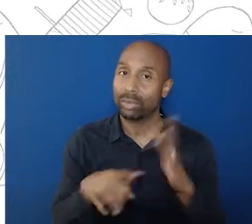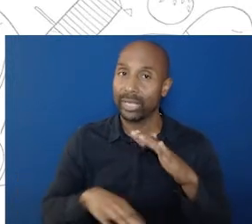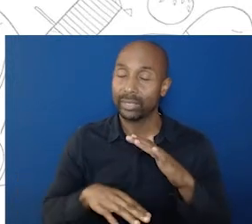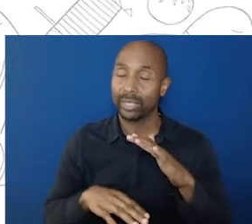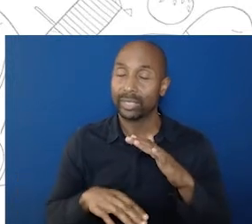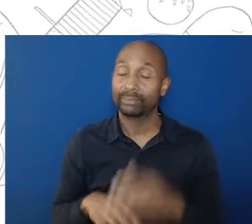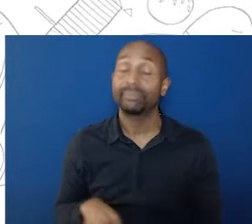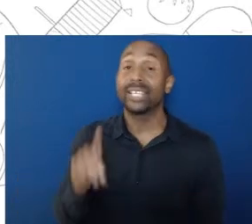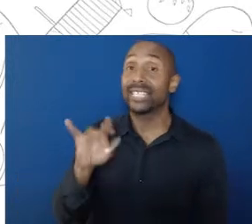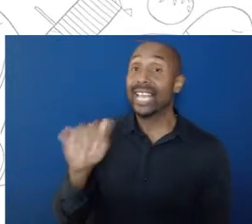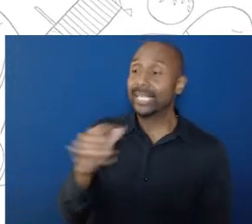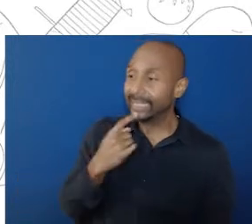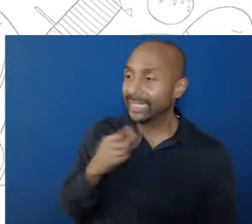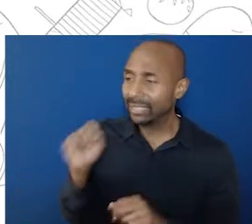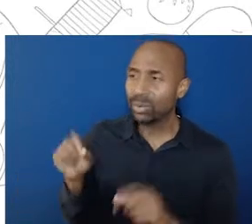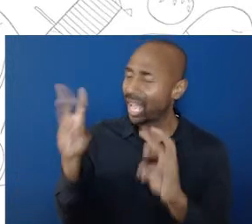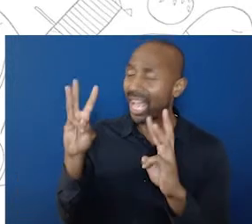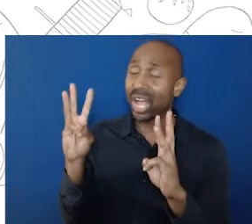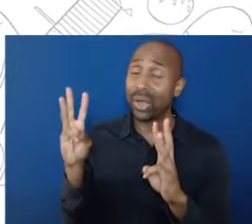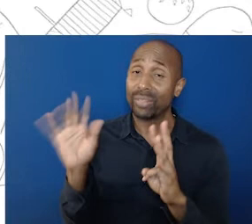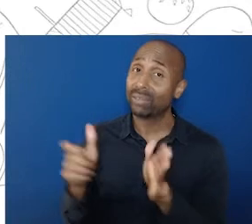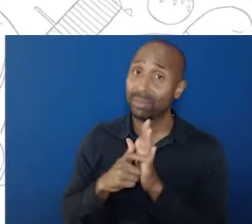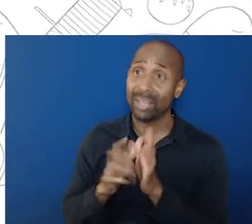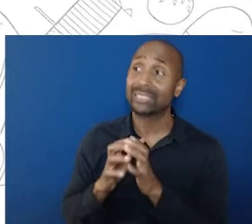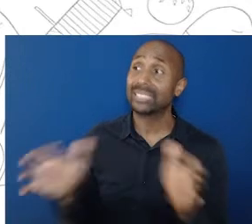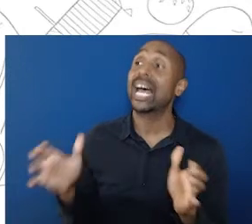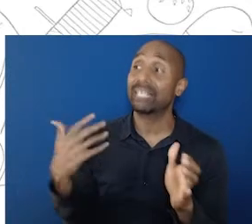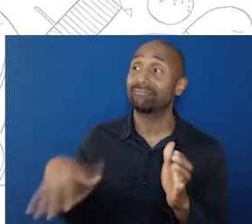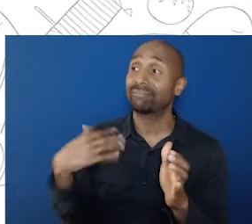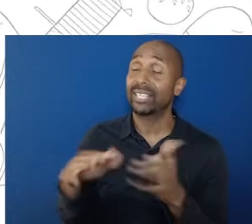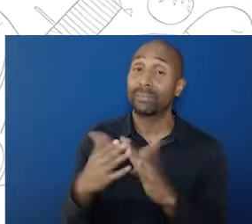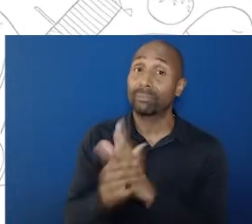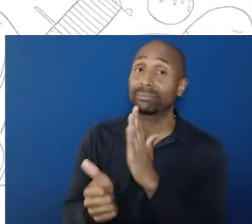to master, and even getting past the fear of the torch.